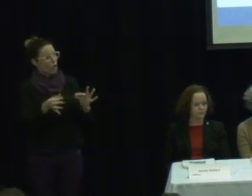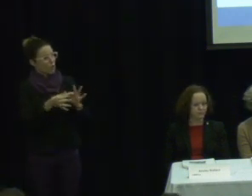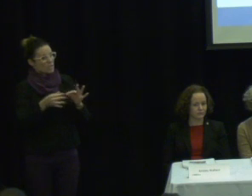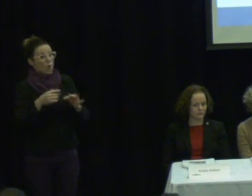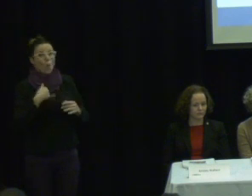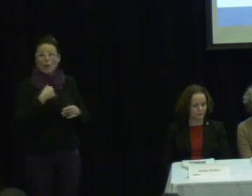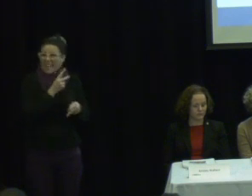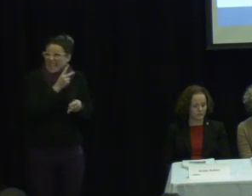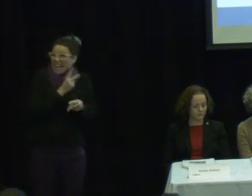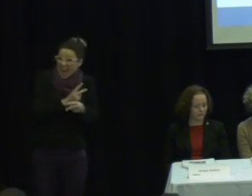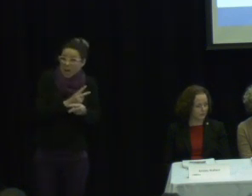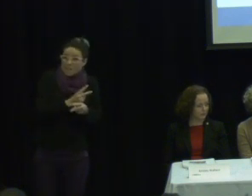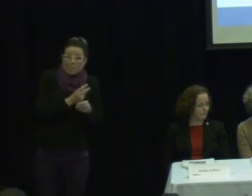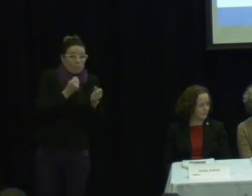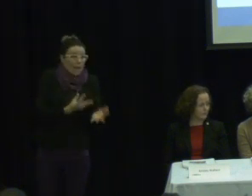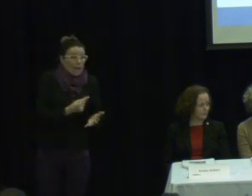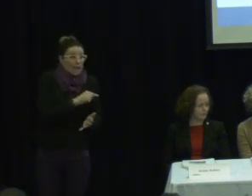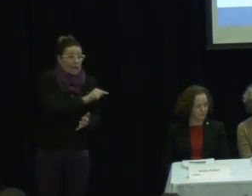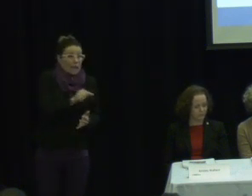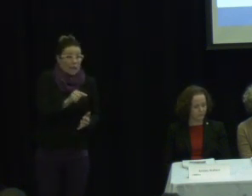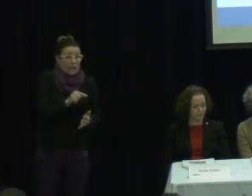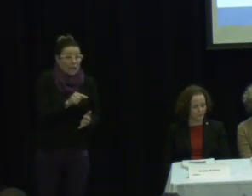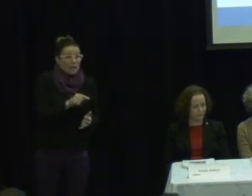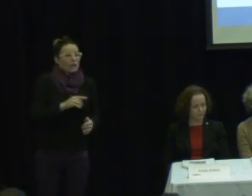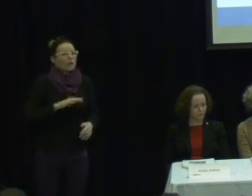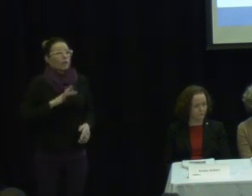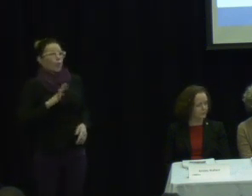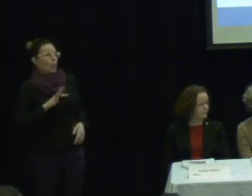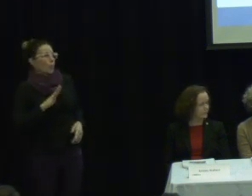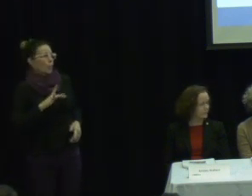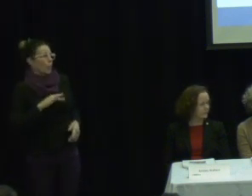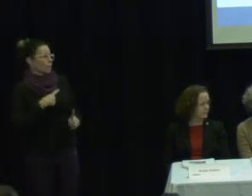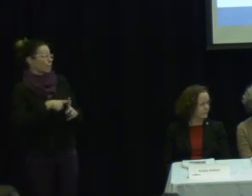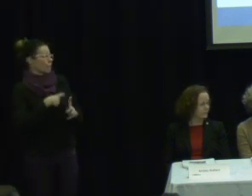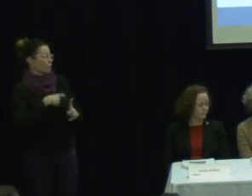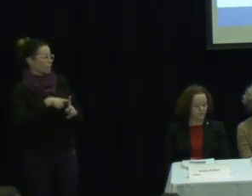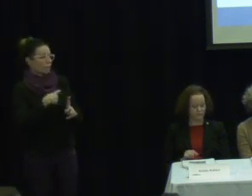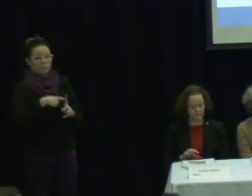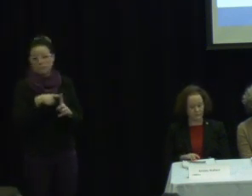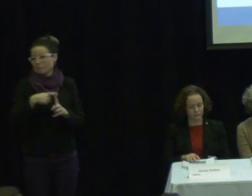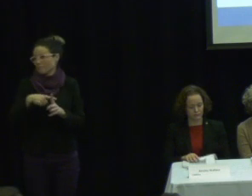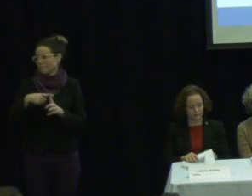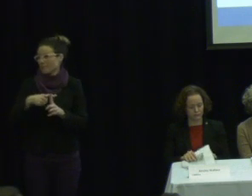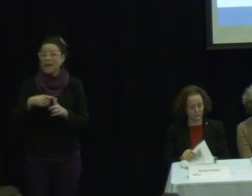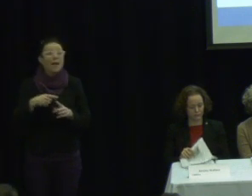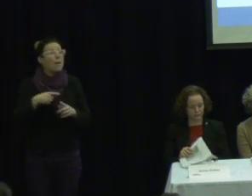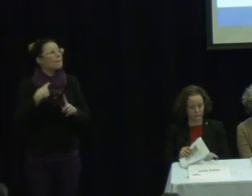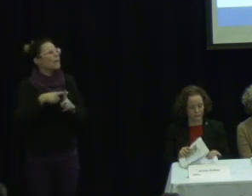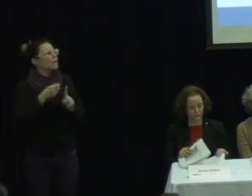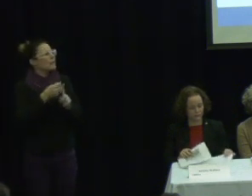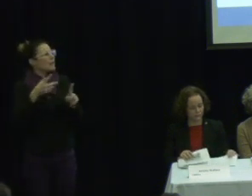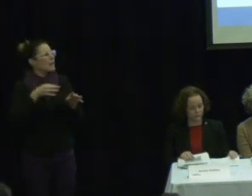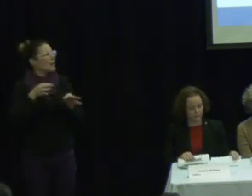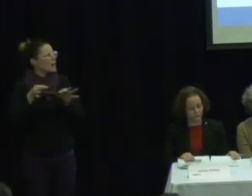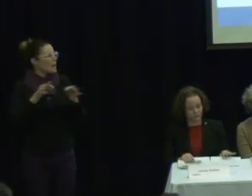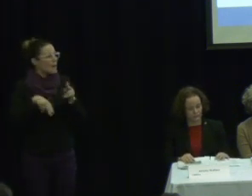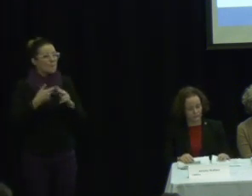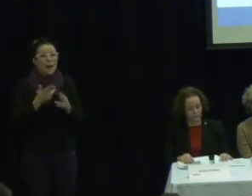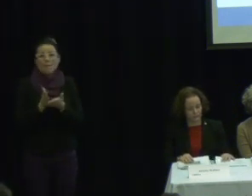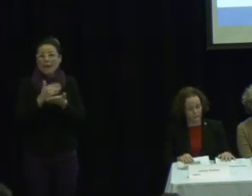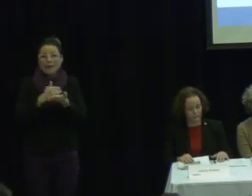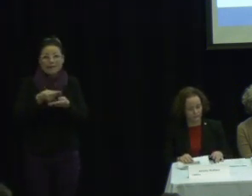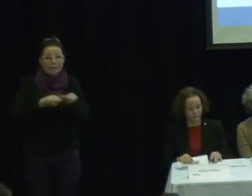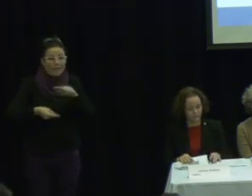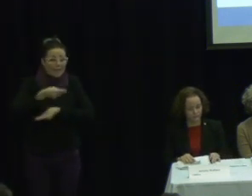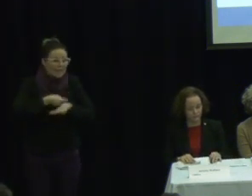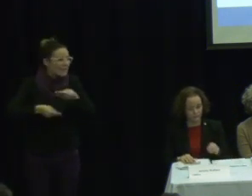The other thing is the budget, and I want to give lots of thanks to a lot of people, including this group, and Porches certainly coming on a year ago, has really helped